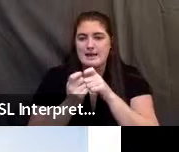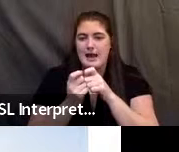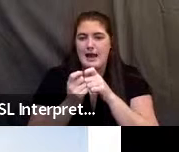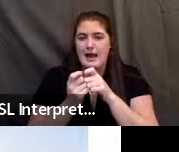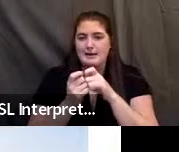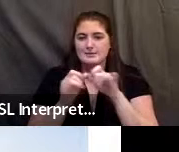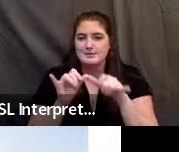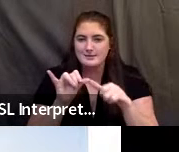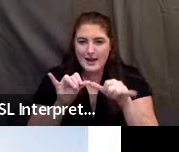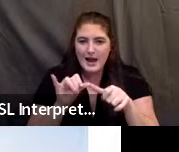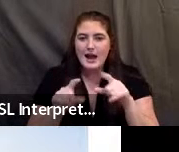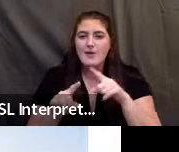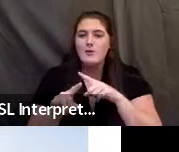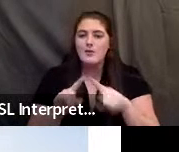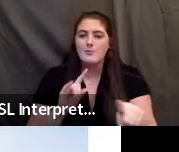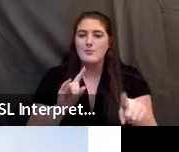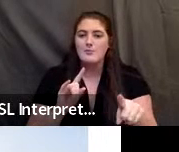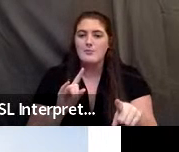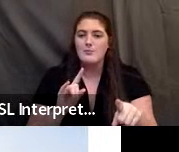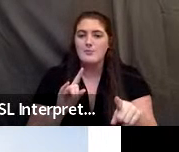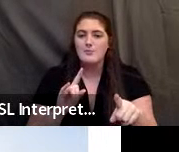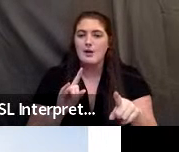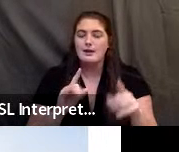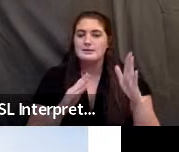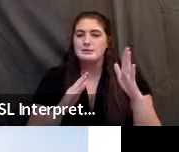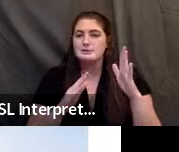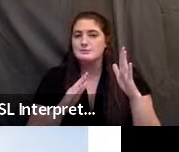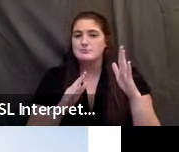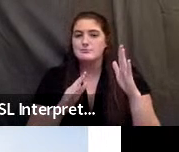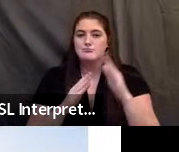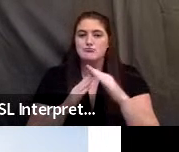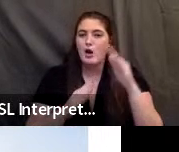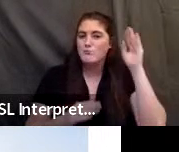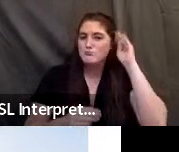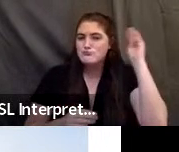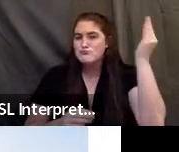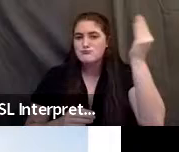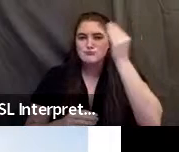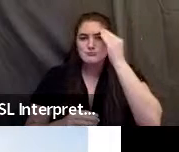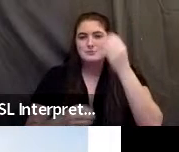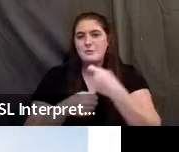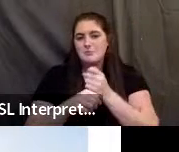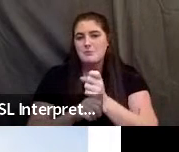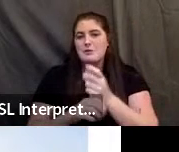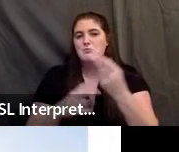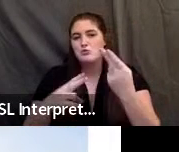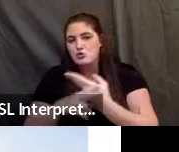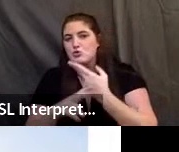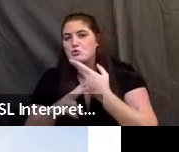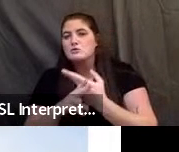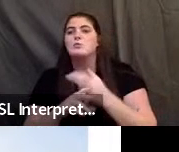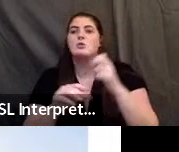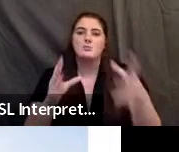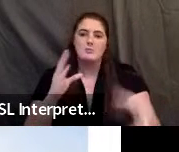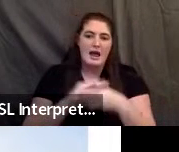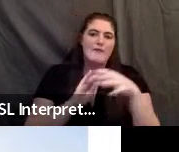depth, but it's top of mind for us to make them actually usable, furnishable, livable.